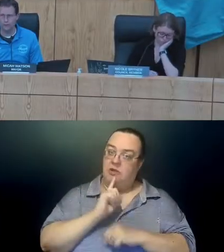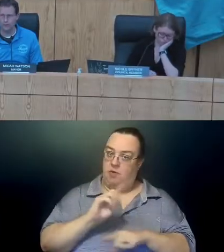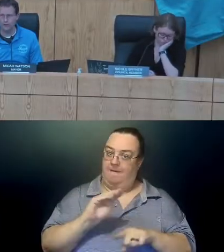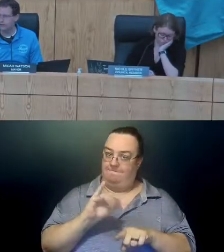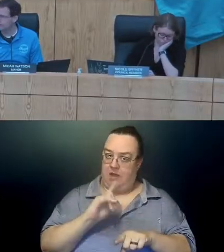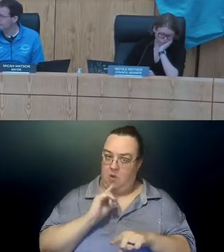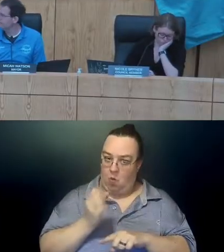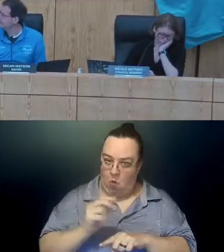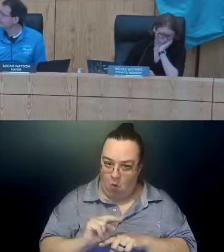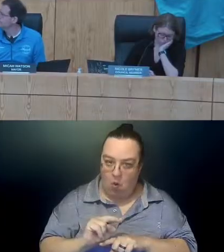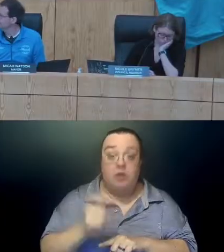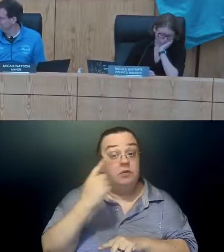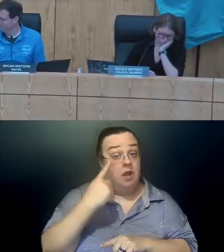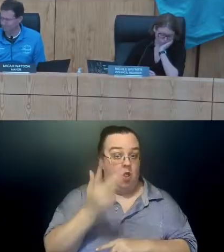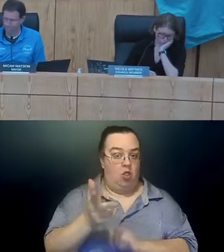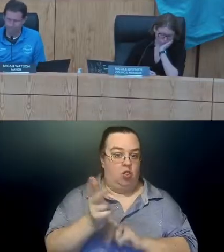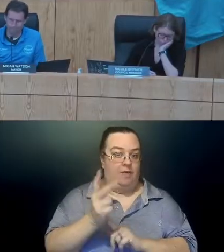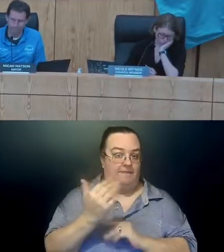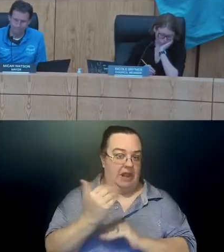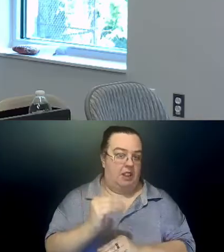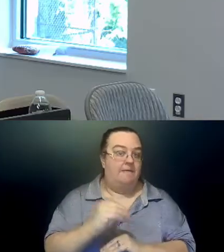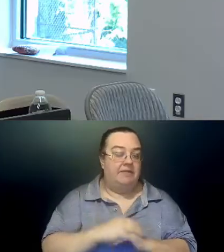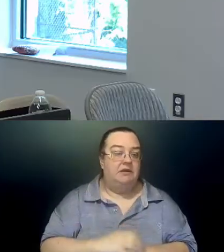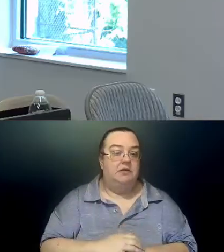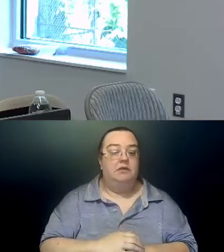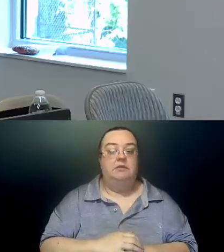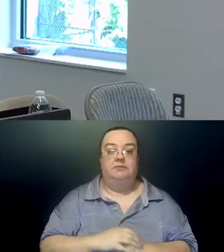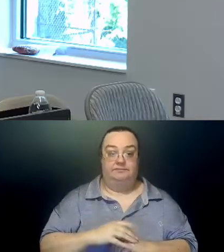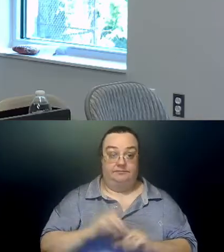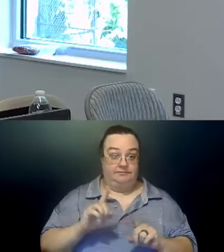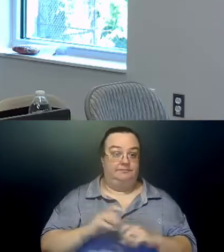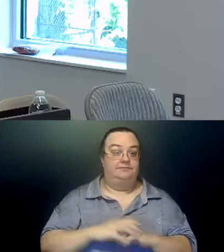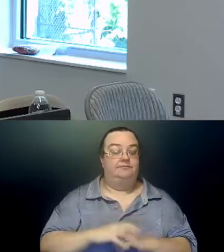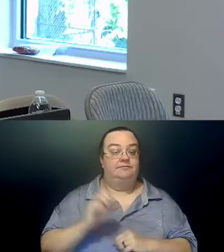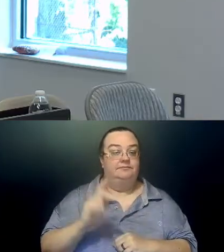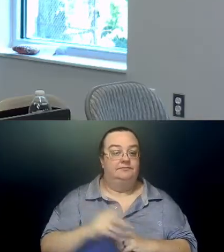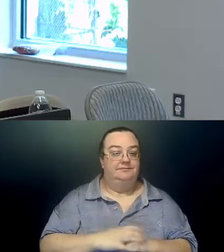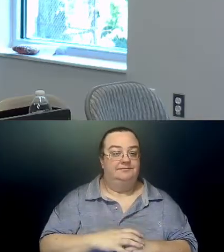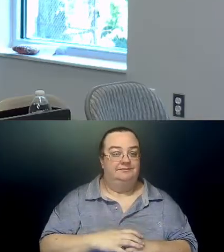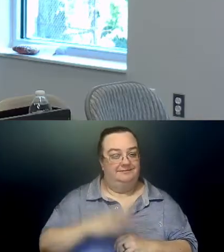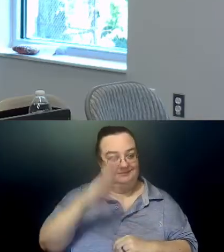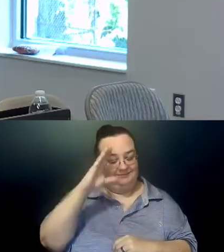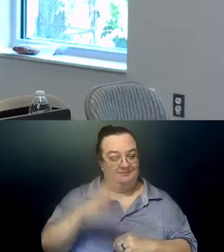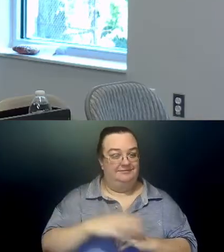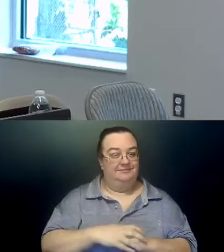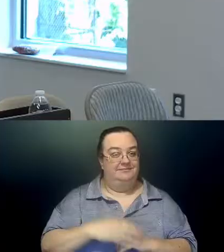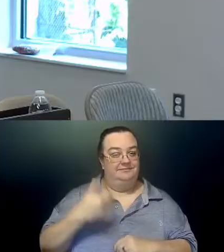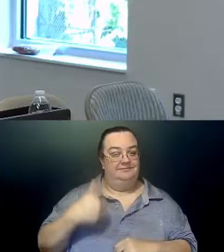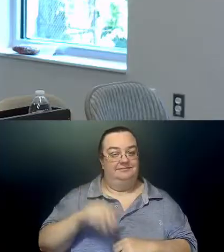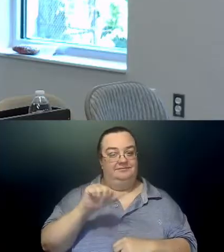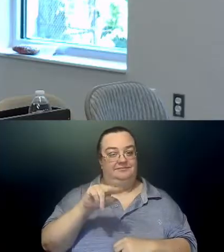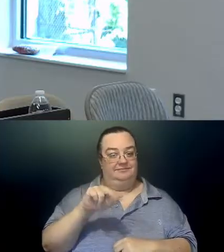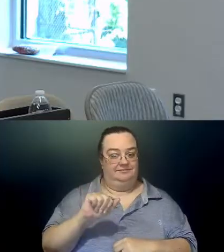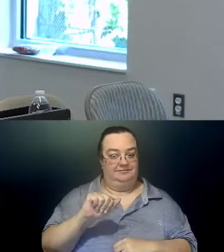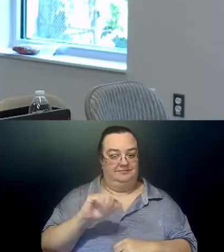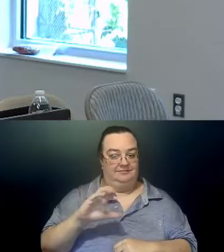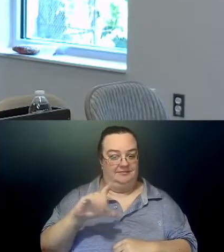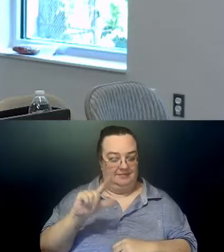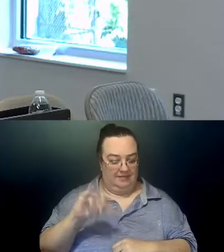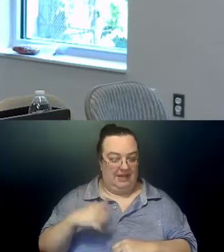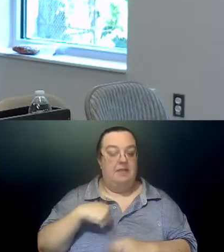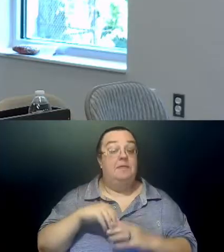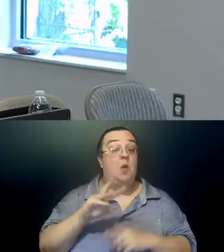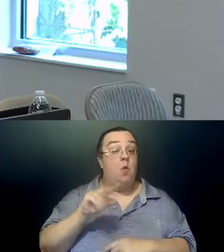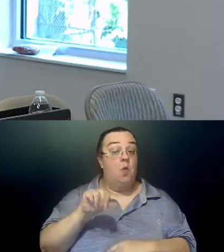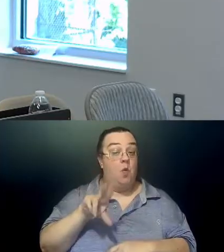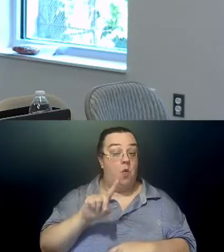will have 3 minutes. Testing? Okay. Hi, I'm Anna Clay. I'm in Ward 6.